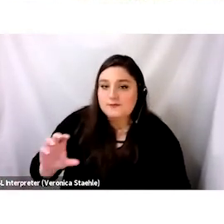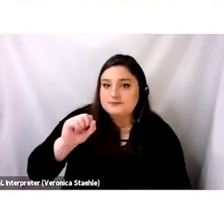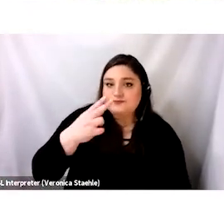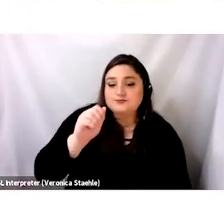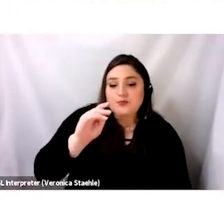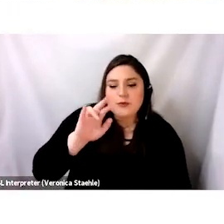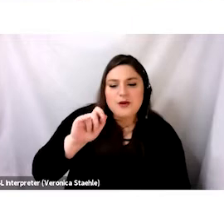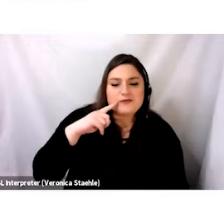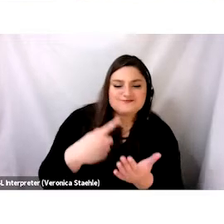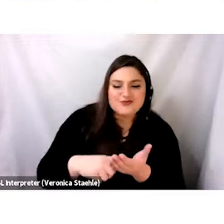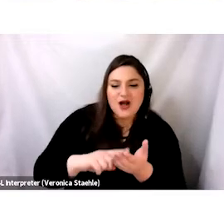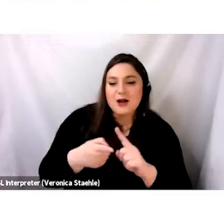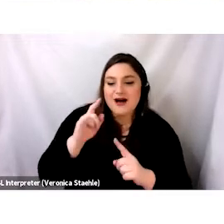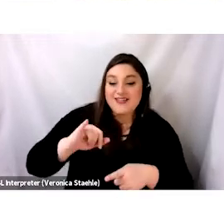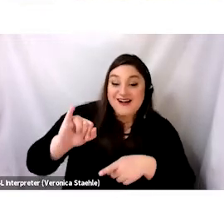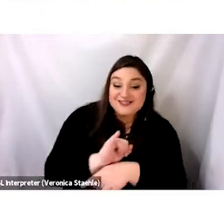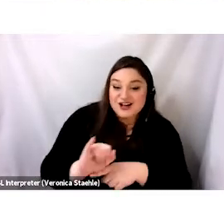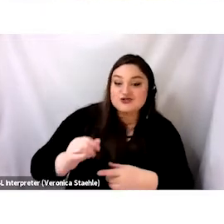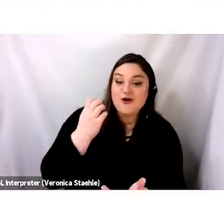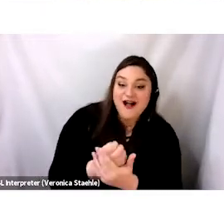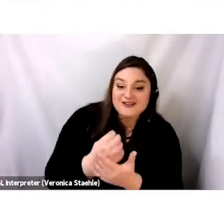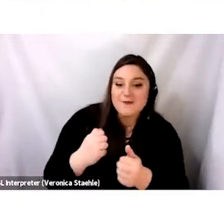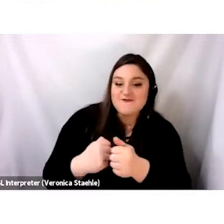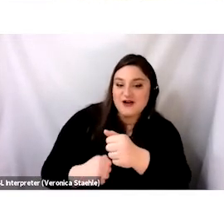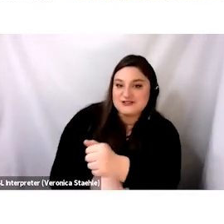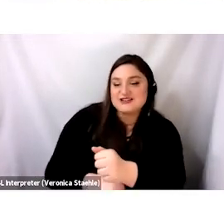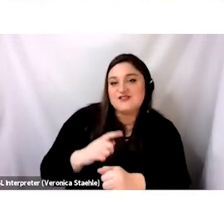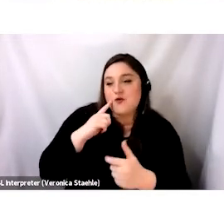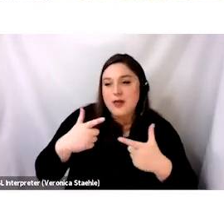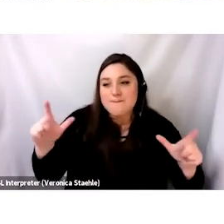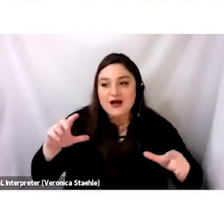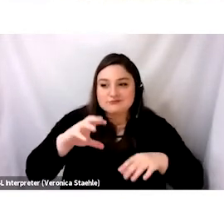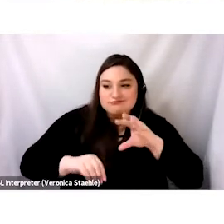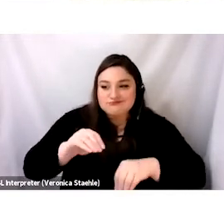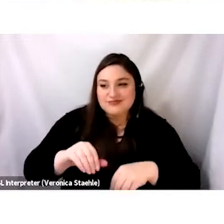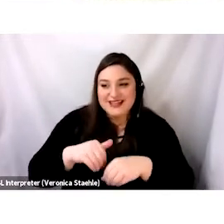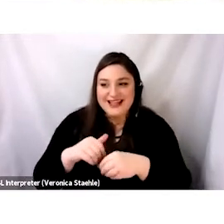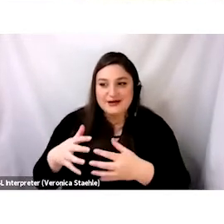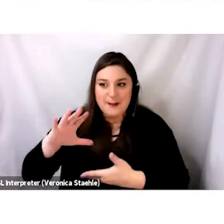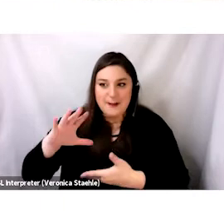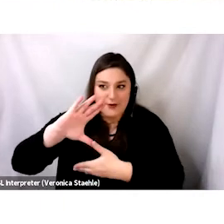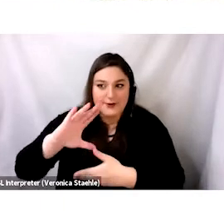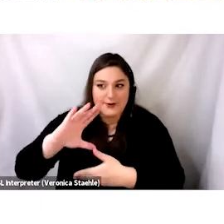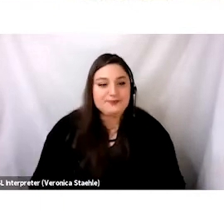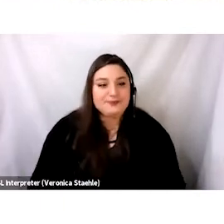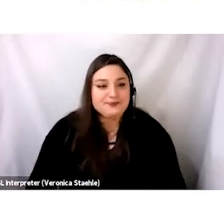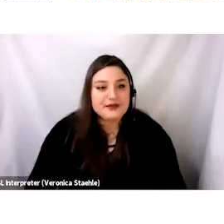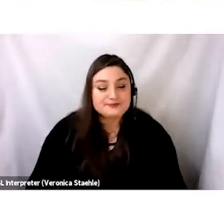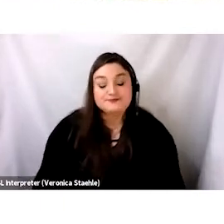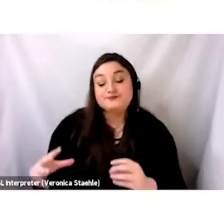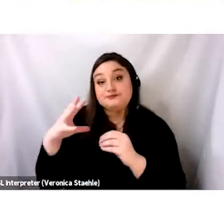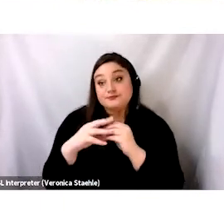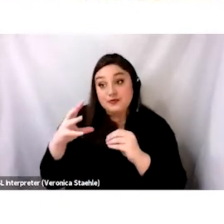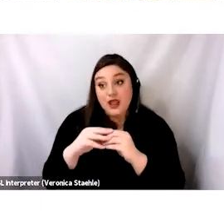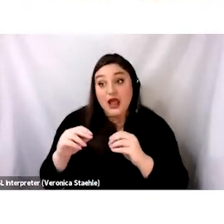created as a result of the mass cultivation of cotton in the Americas. So cotton cultivation